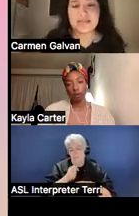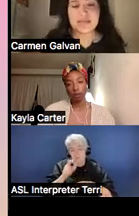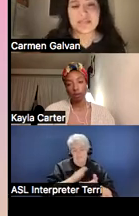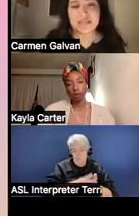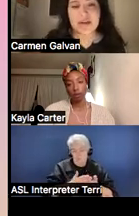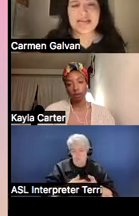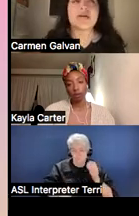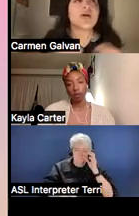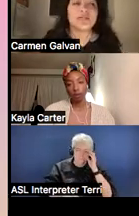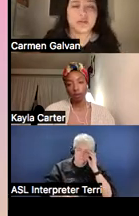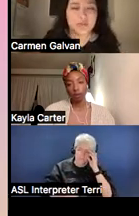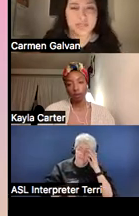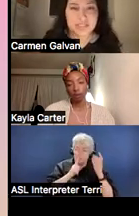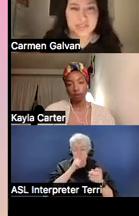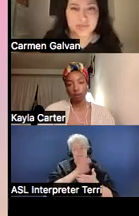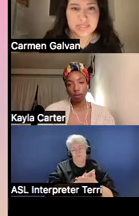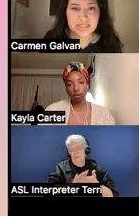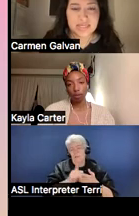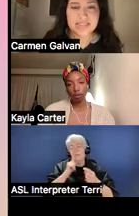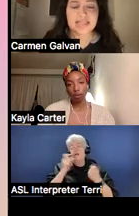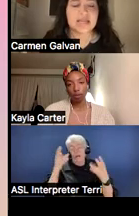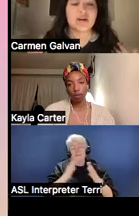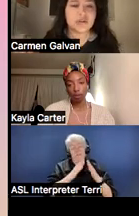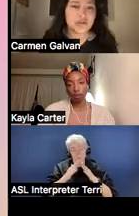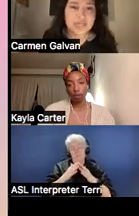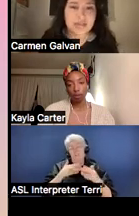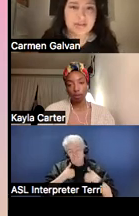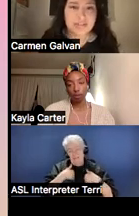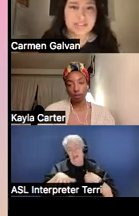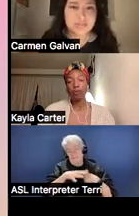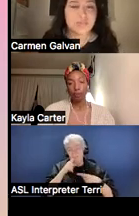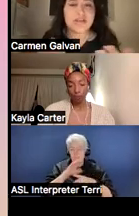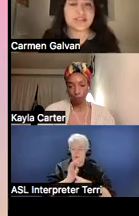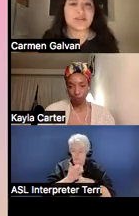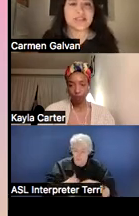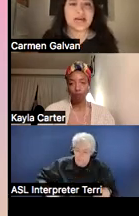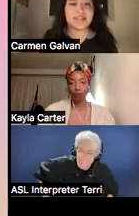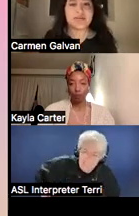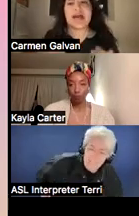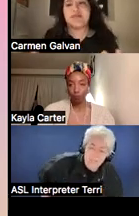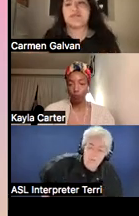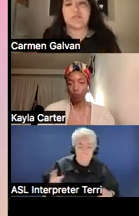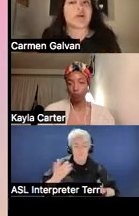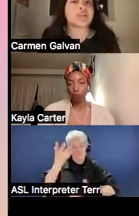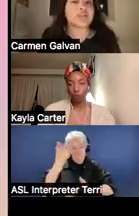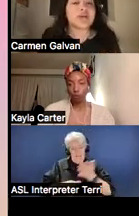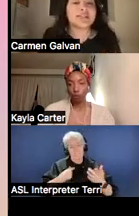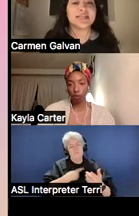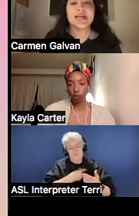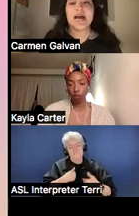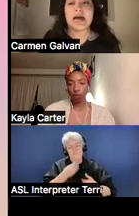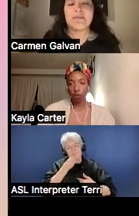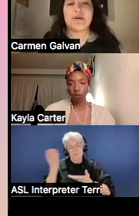is something really great. And a lot of communities do these things. I think culturally, a lot of us, when someone dies, we have food brought to